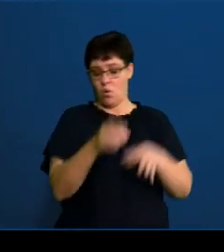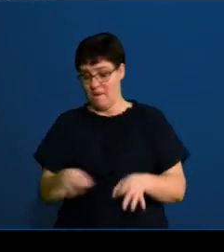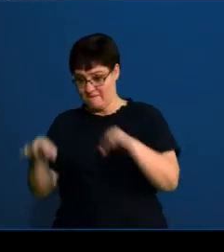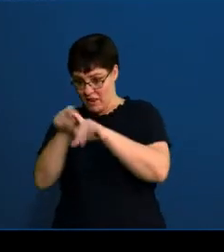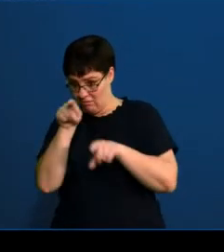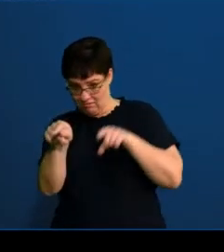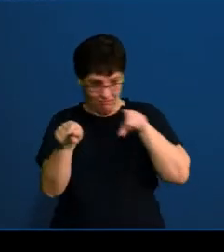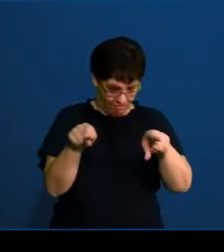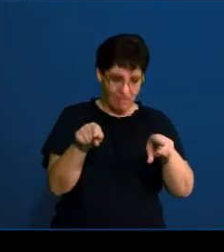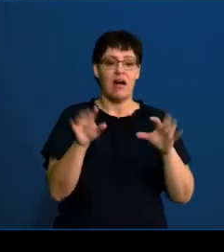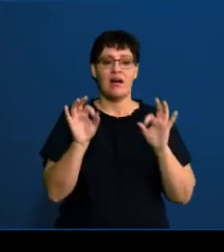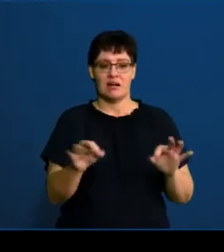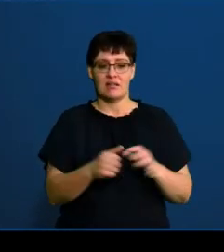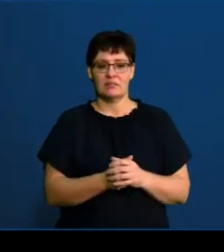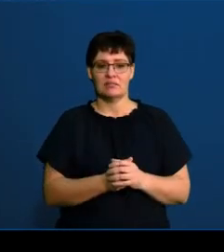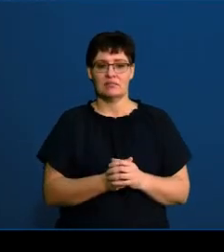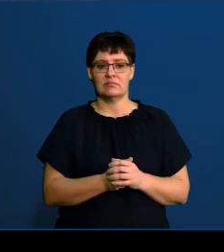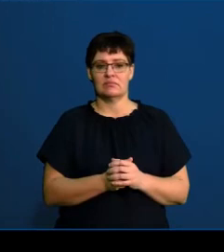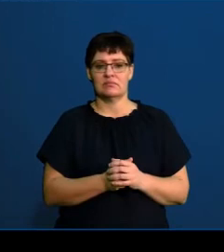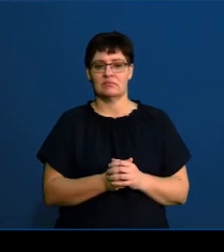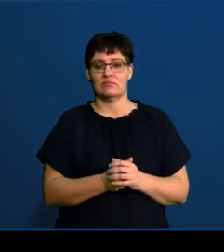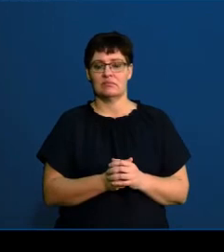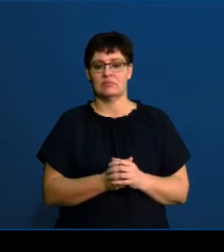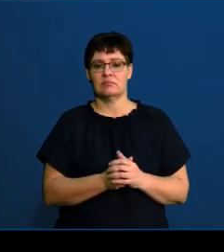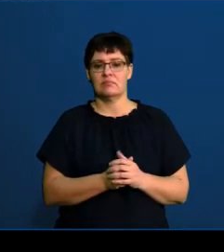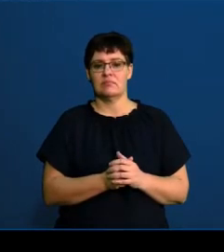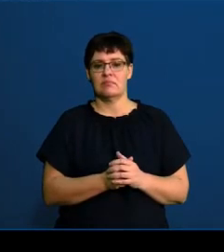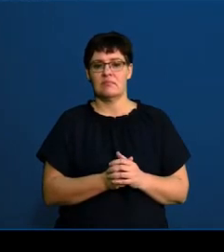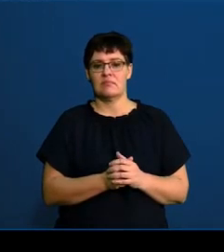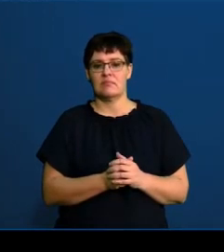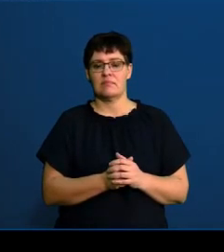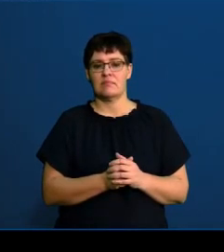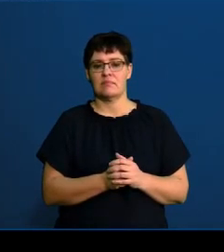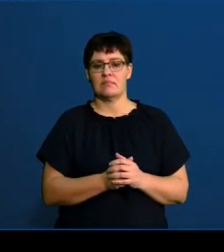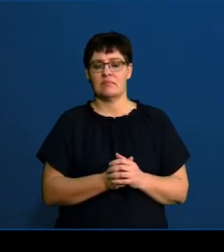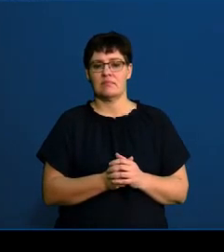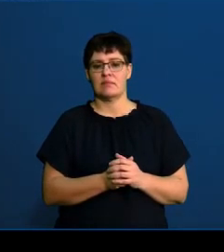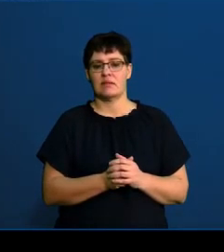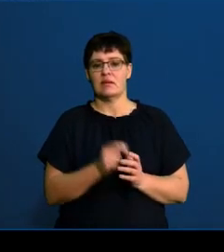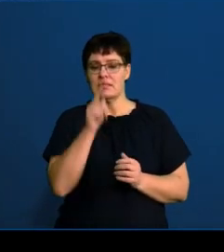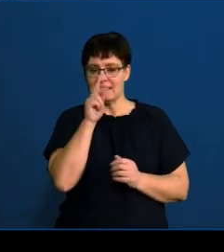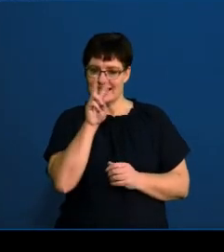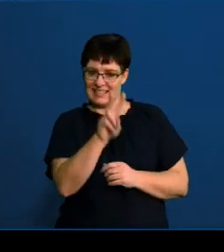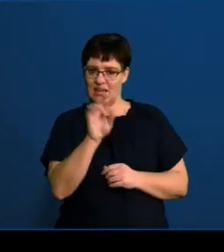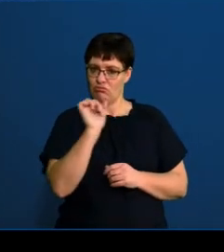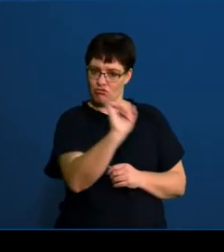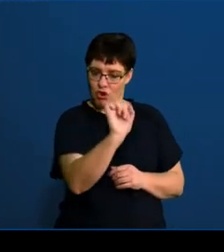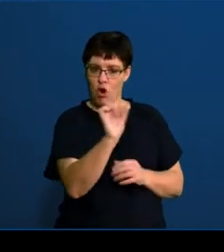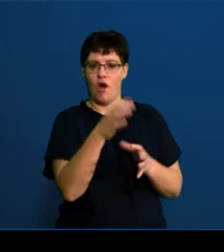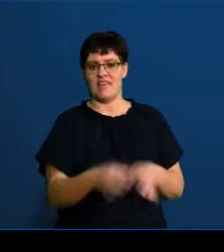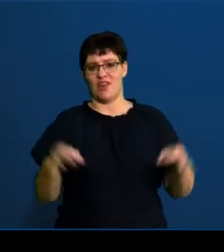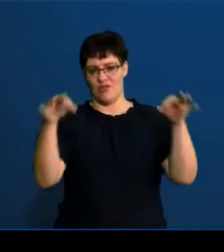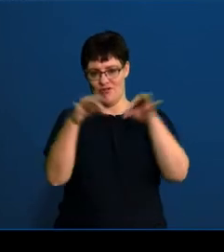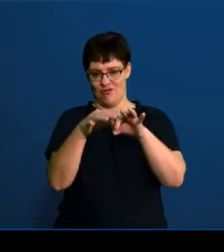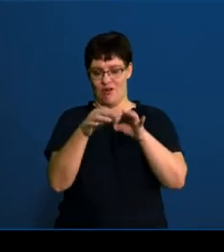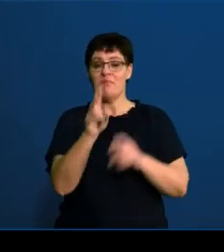there. Oh, shouldn't have cussed out the whole thing. Let's take that away. And you can see that that's your value. So we're